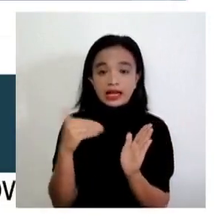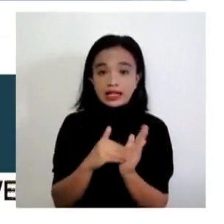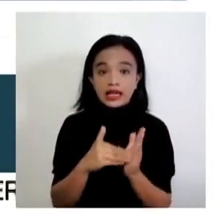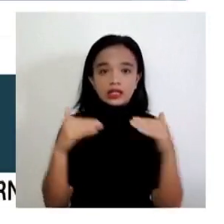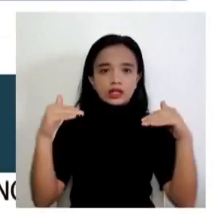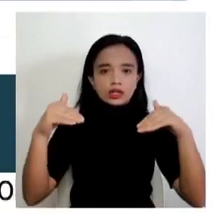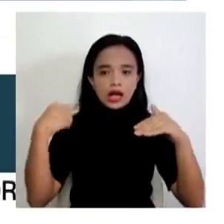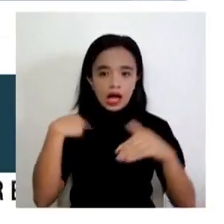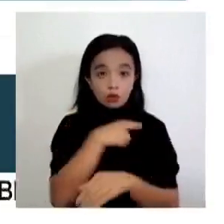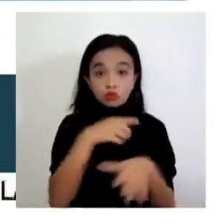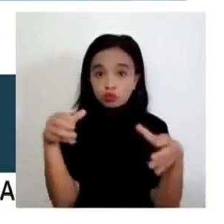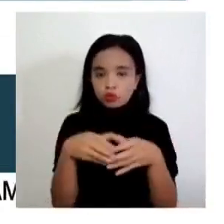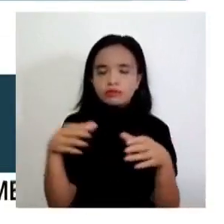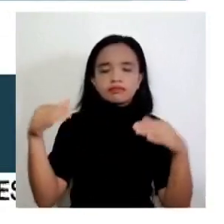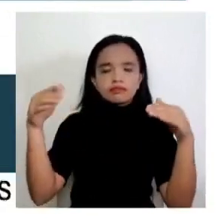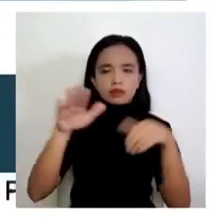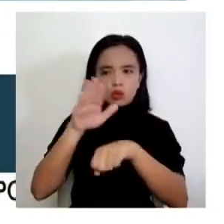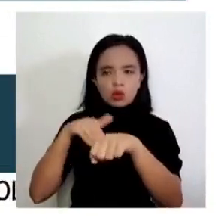on this, and